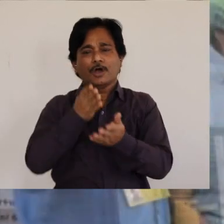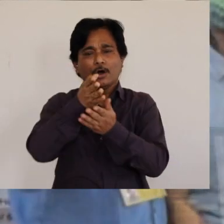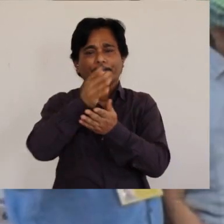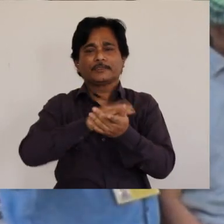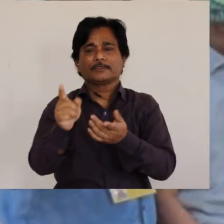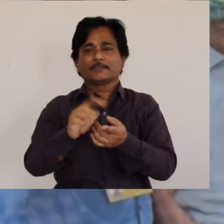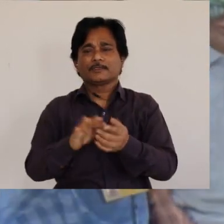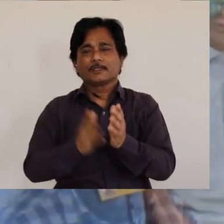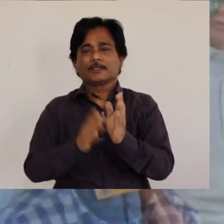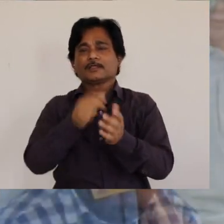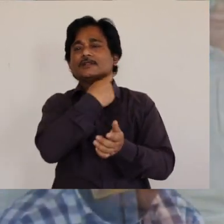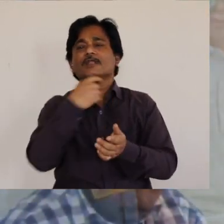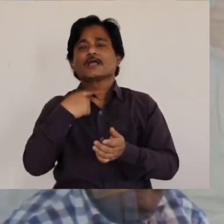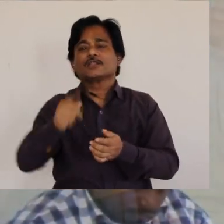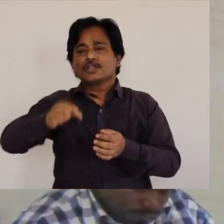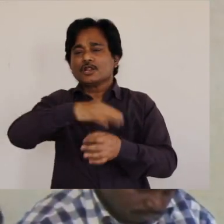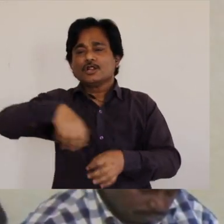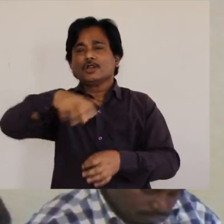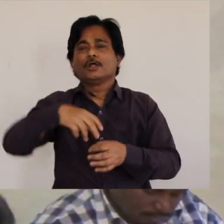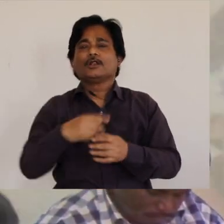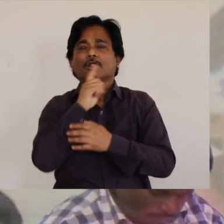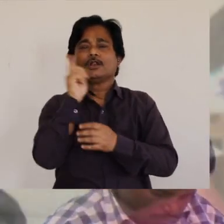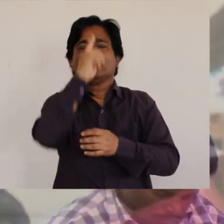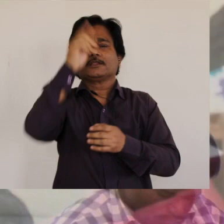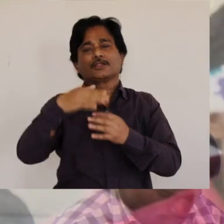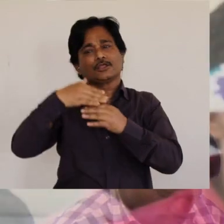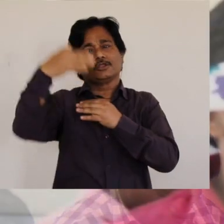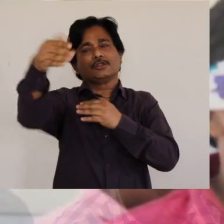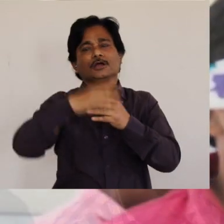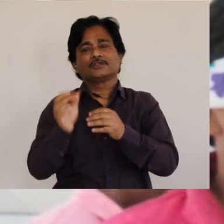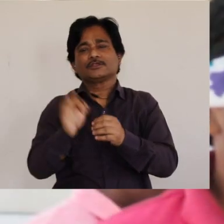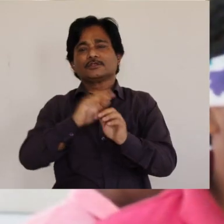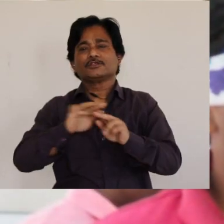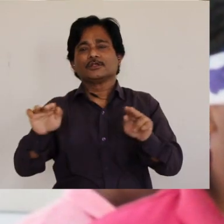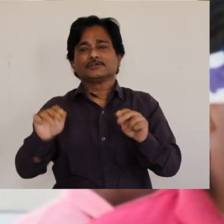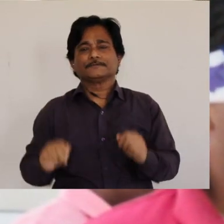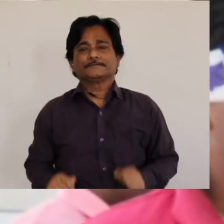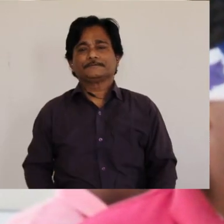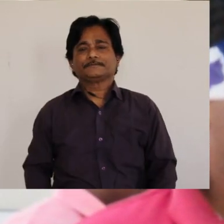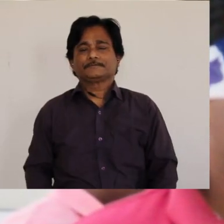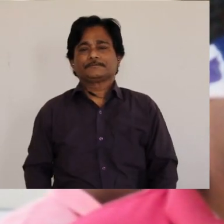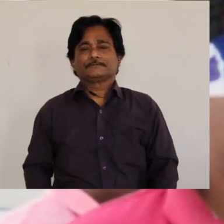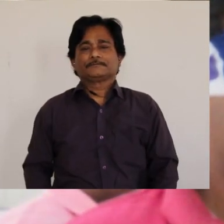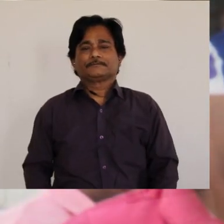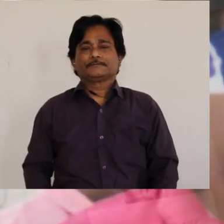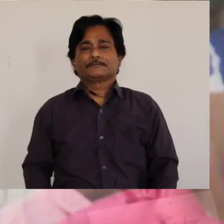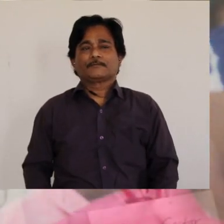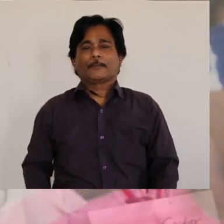sustainable approach will be to provide training to local leaders, which will promote long-lasting solutions.